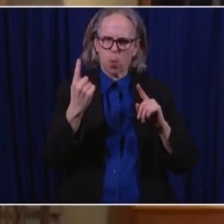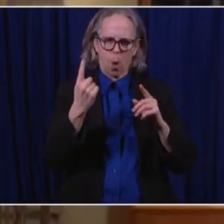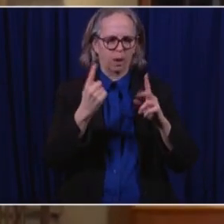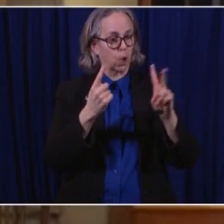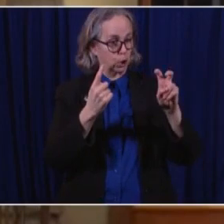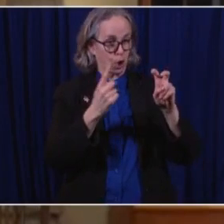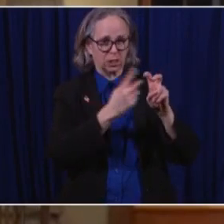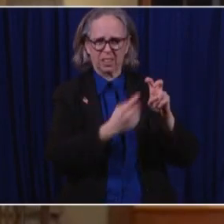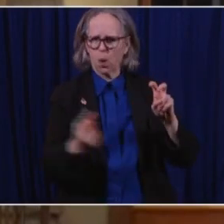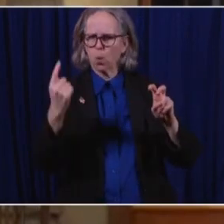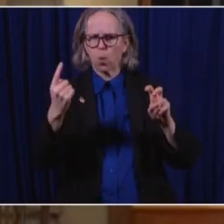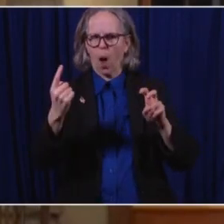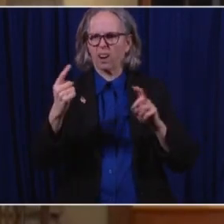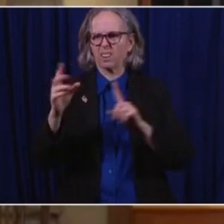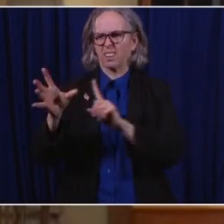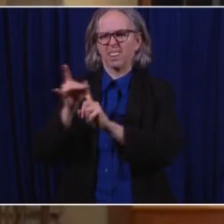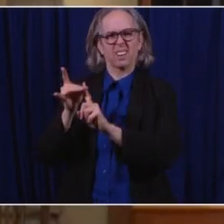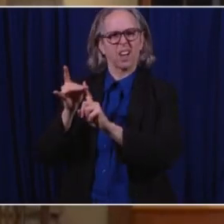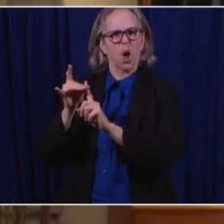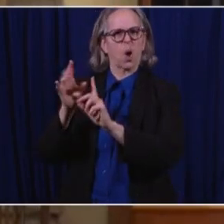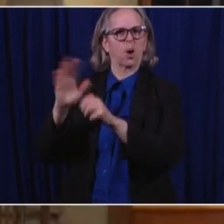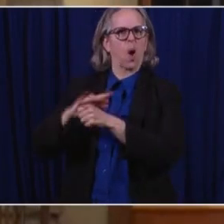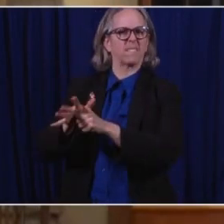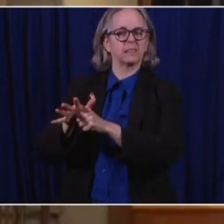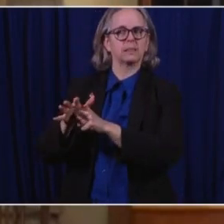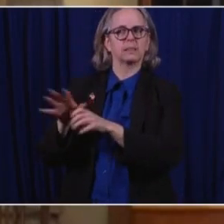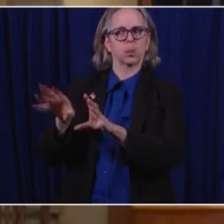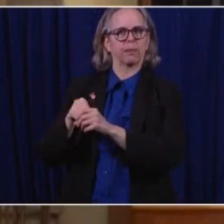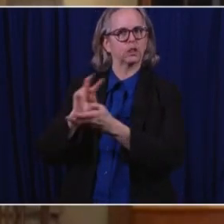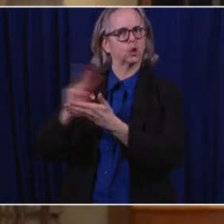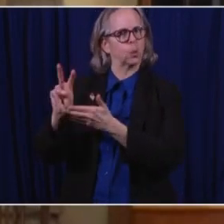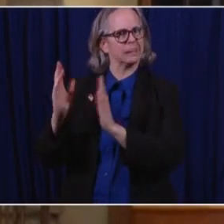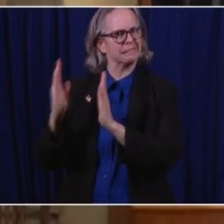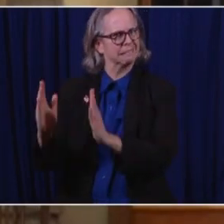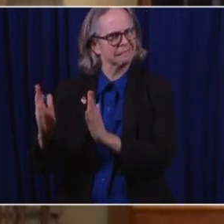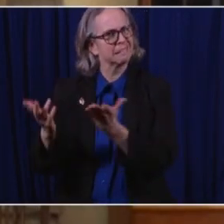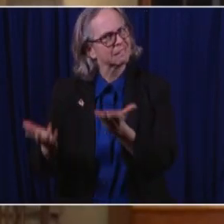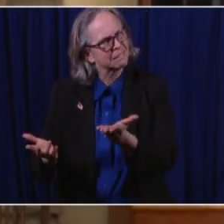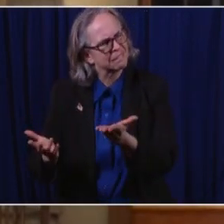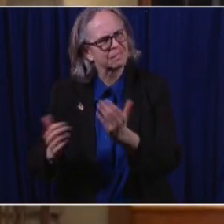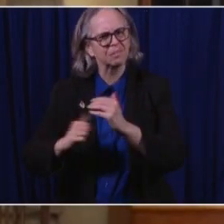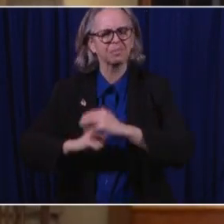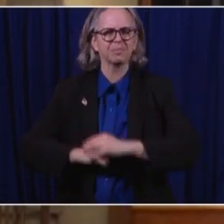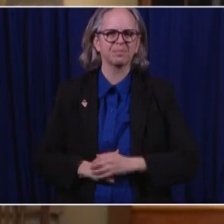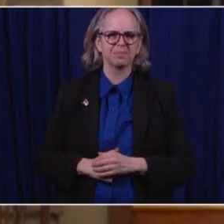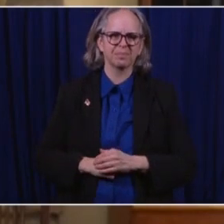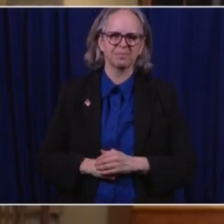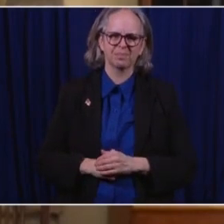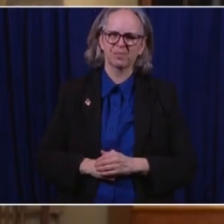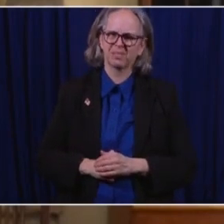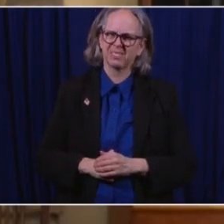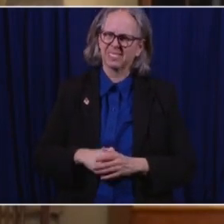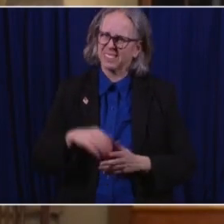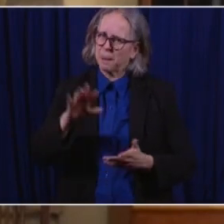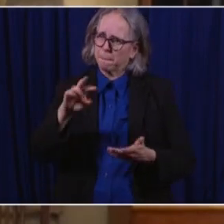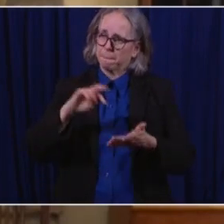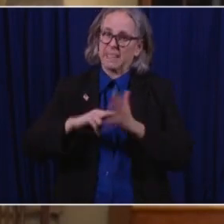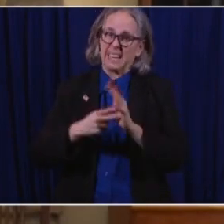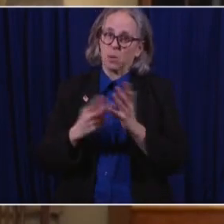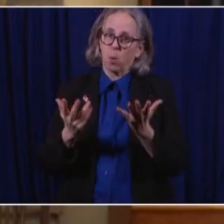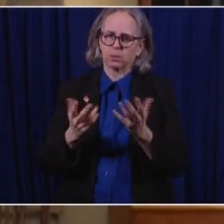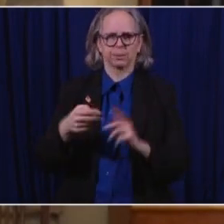weeks. So that's what we're looking at. As you can see, when you look at it that way, it's a high